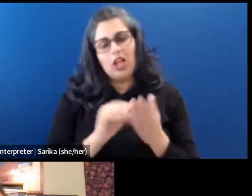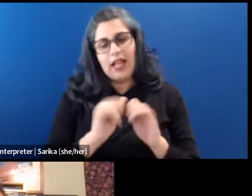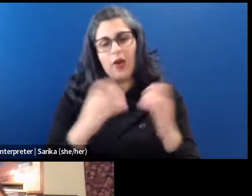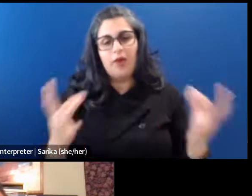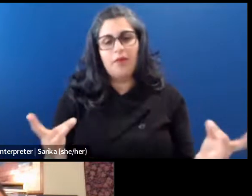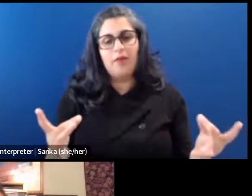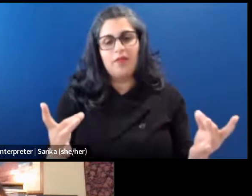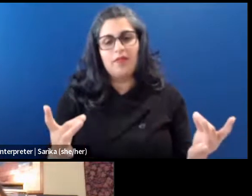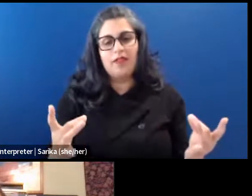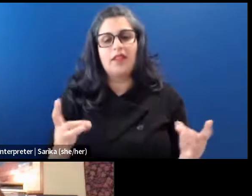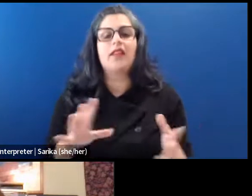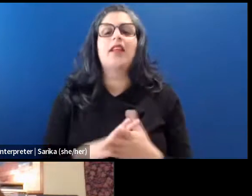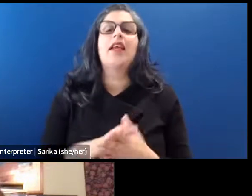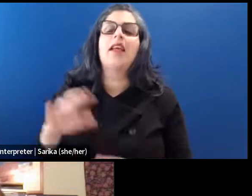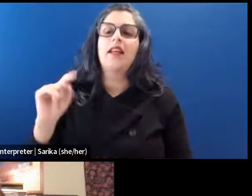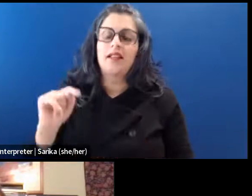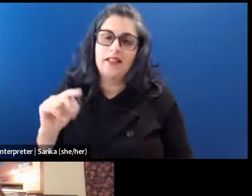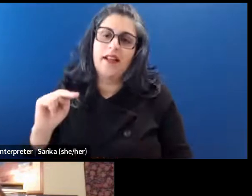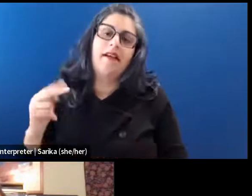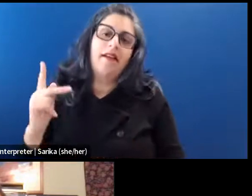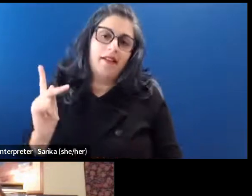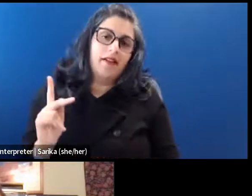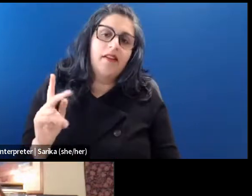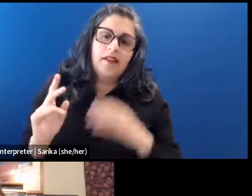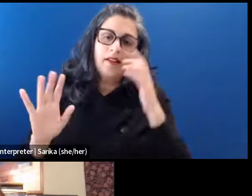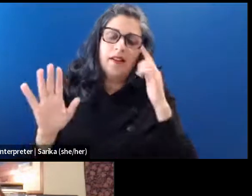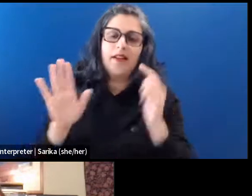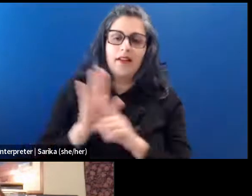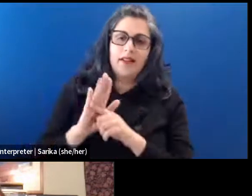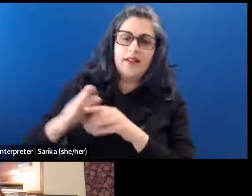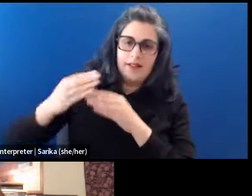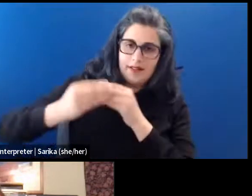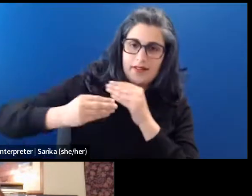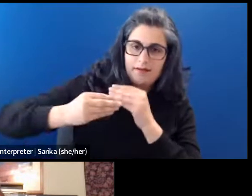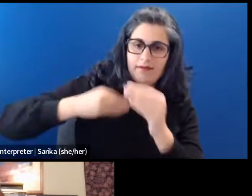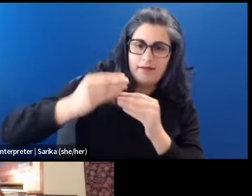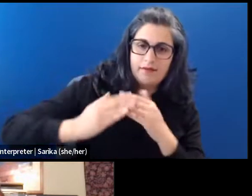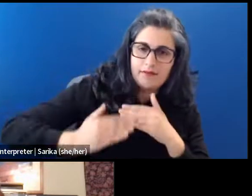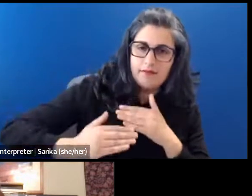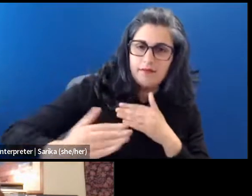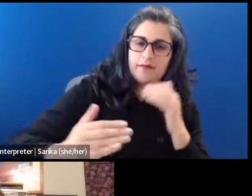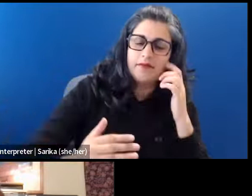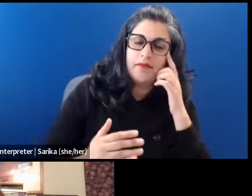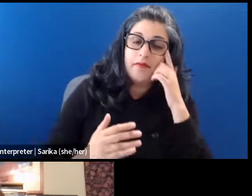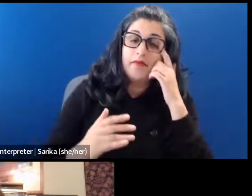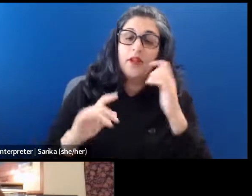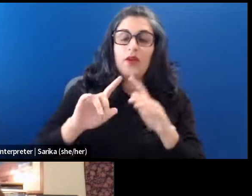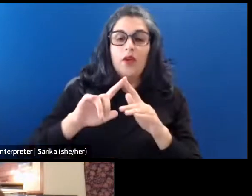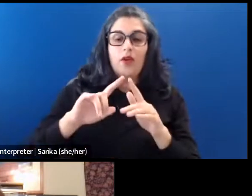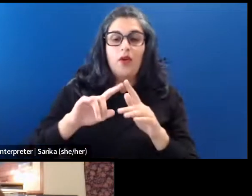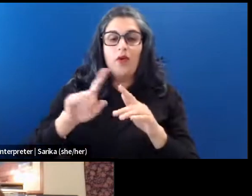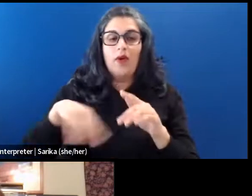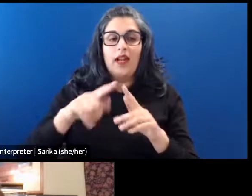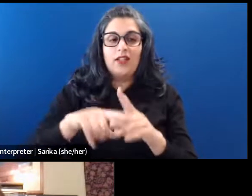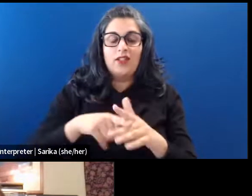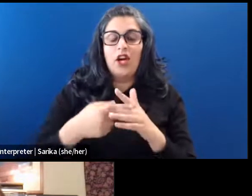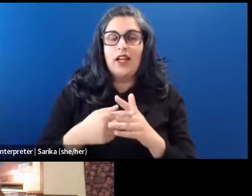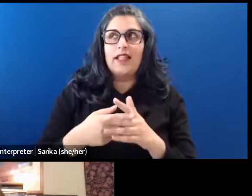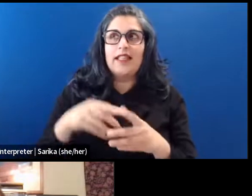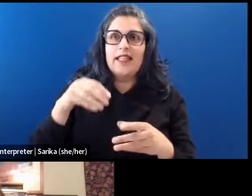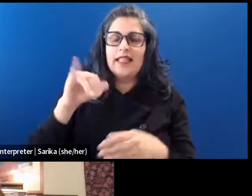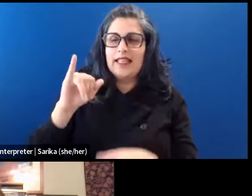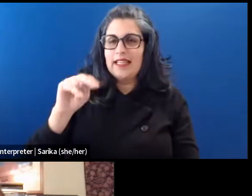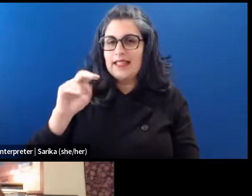of Thich Nhat Hanh's lineage. But when I started in the insight tradition and started saying these phrases on a retreat